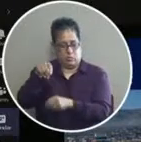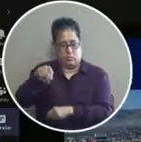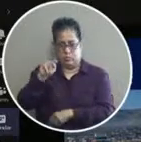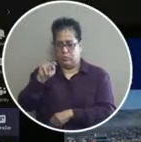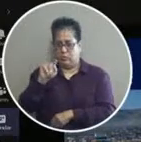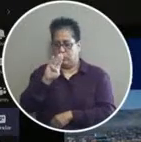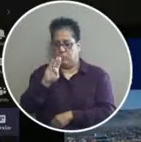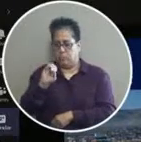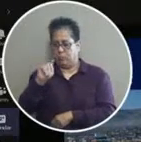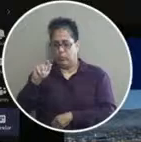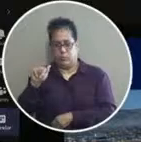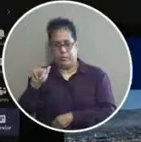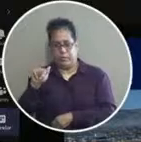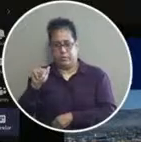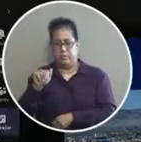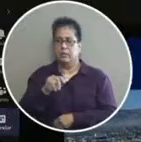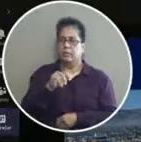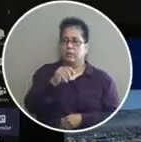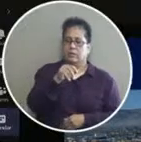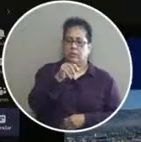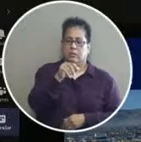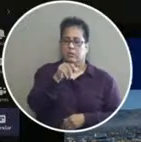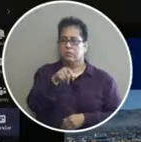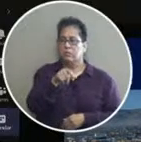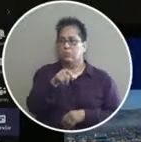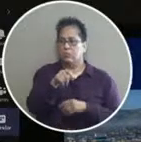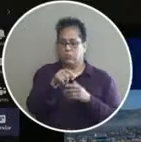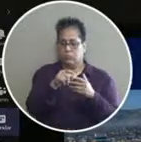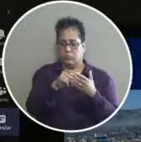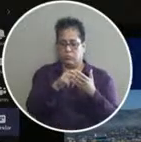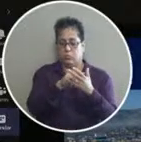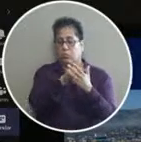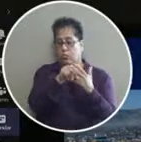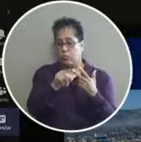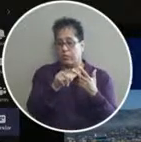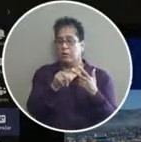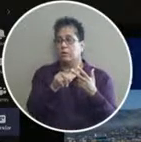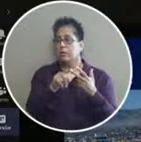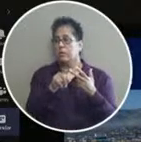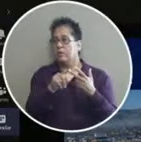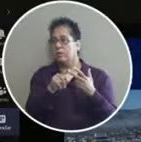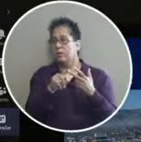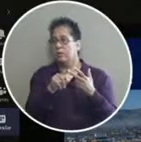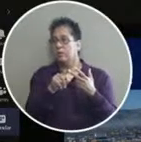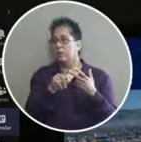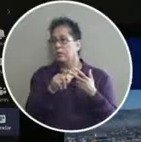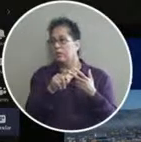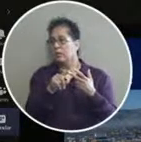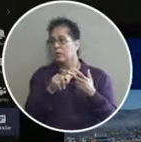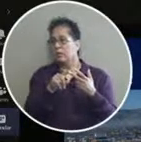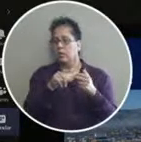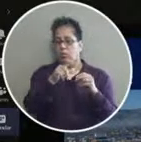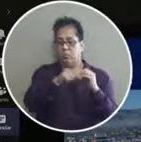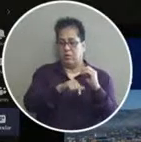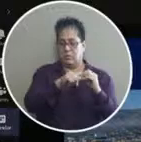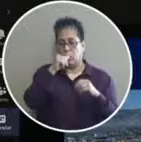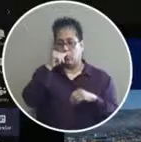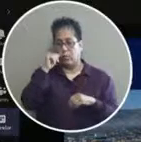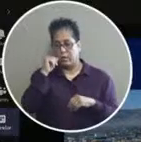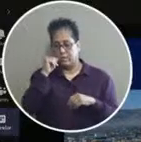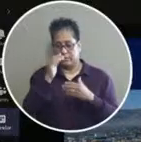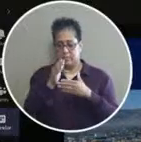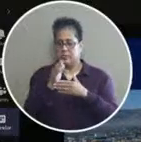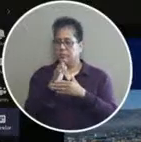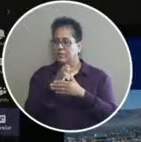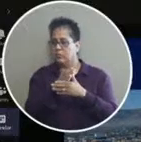BOTA crossings. The data that we have here today for you all to see is southbound data from El Paso to Juarez